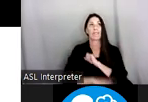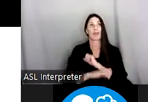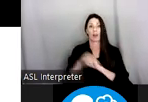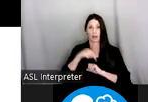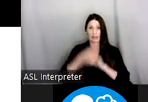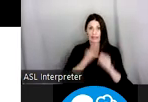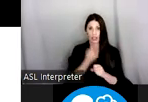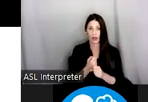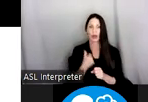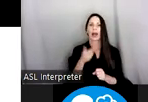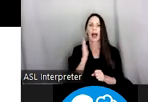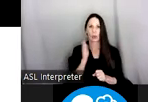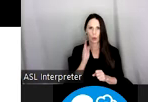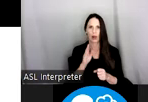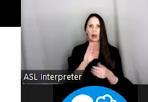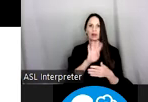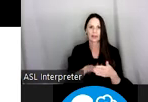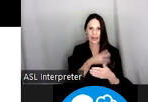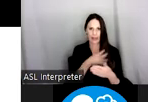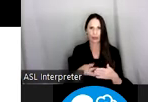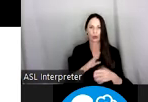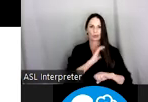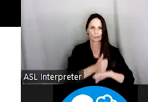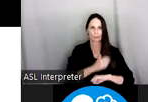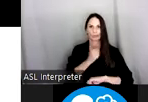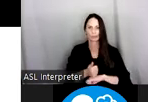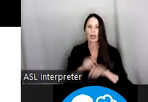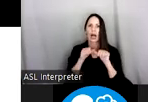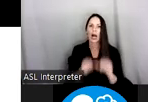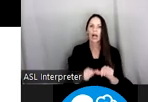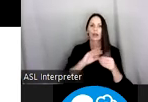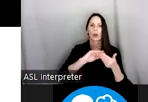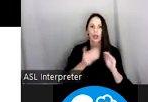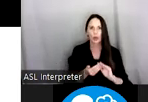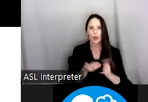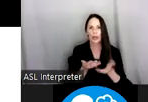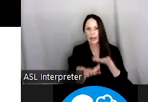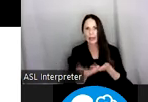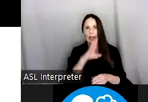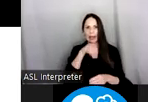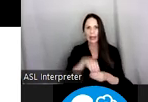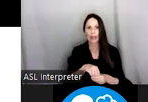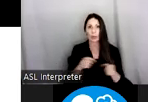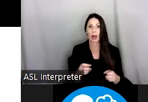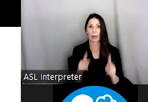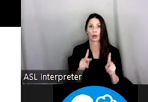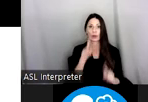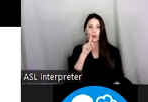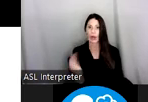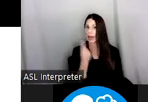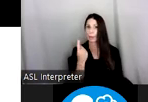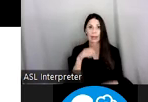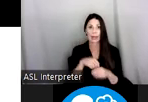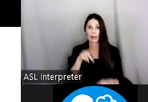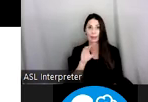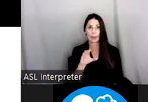going to schedule ongoing kind of community engagement opportunities for anyone in the public to come and join and